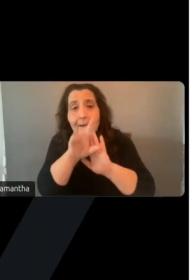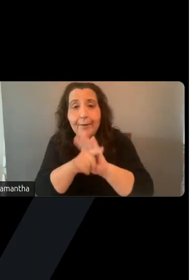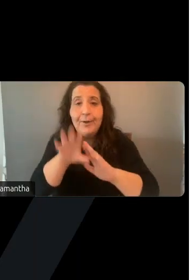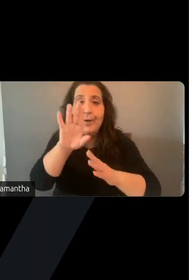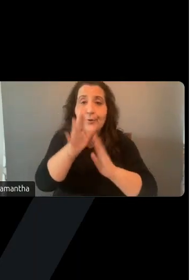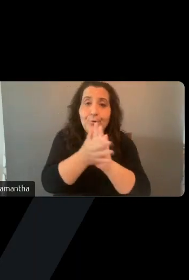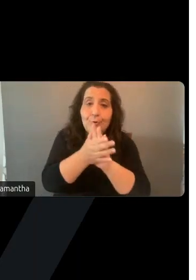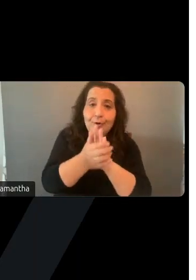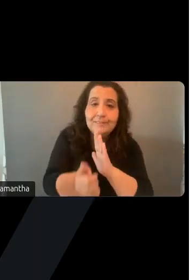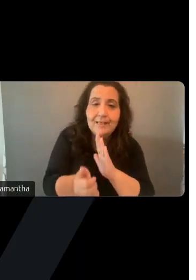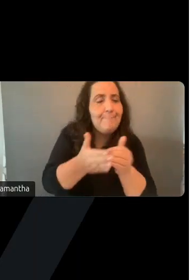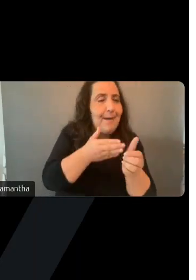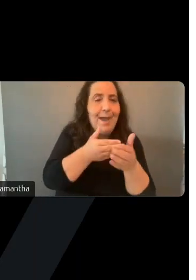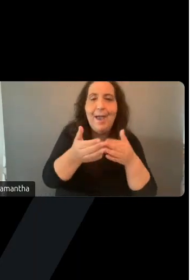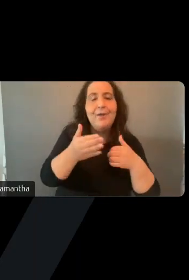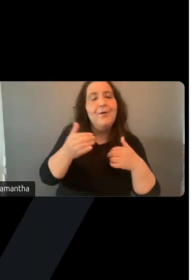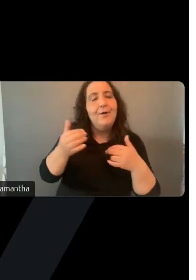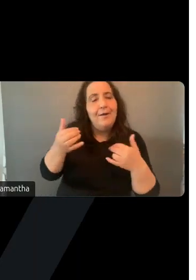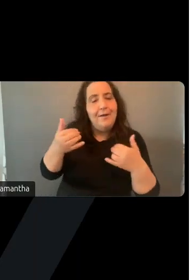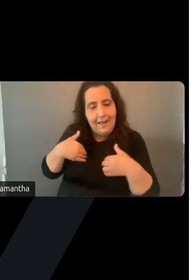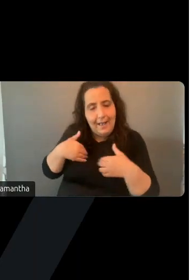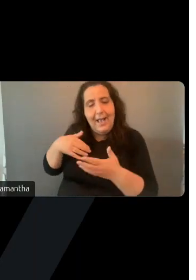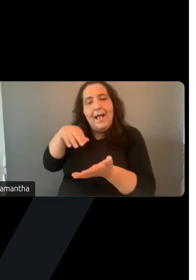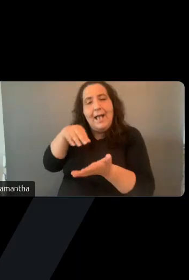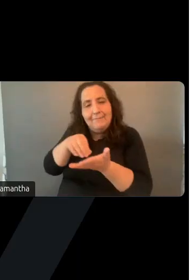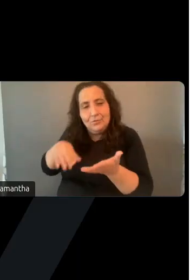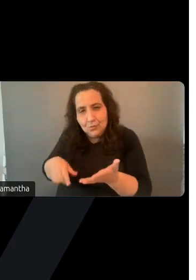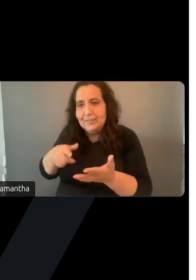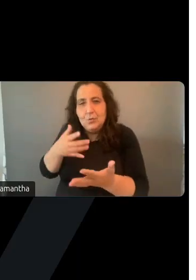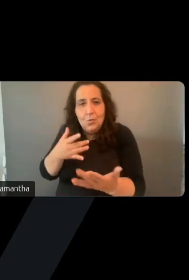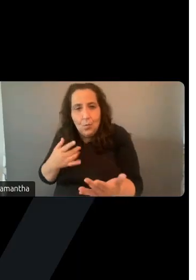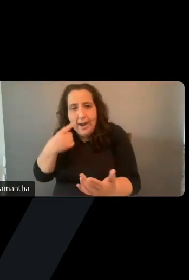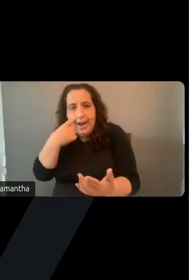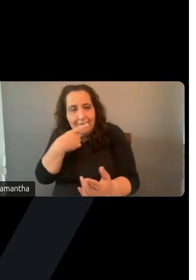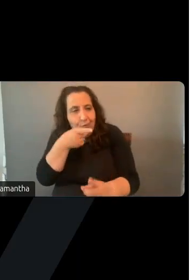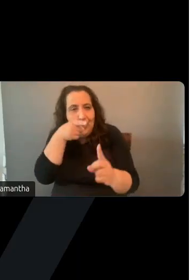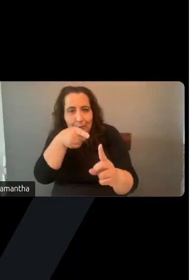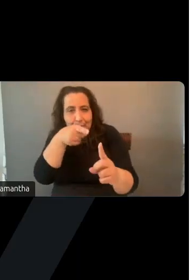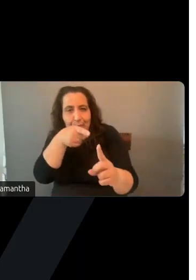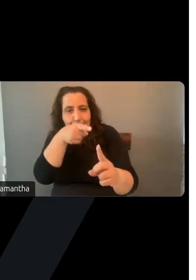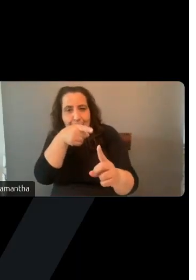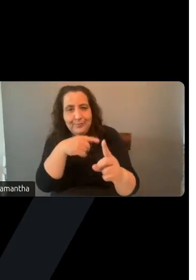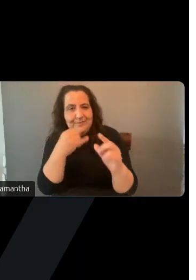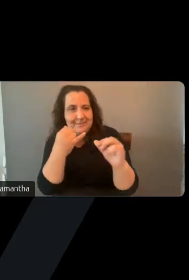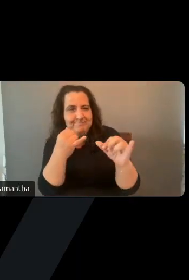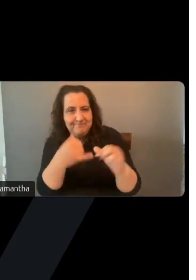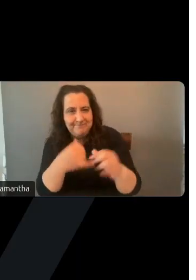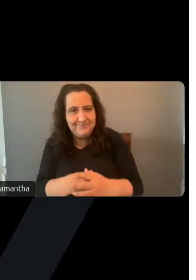students in New York City Public School classrooms waiting for a teacher like you.